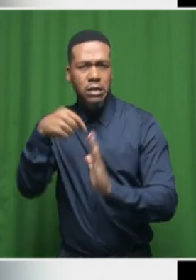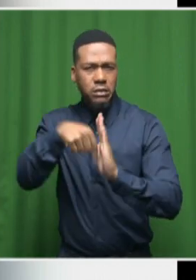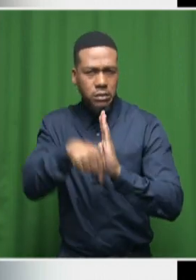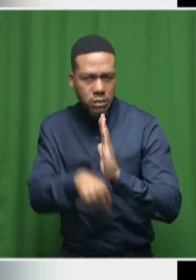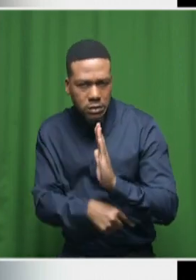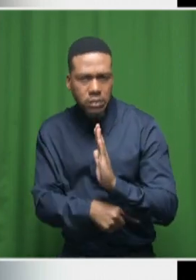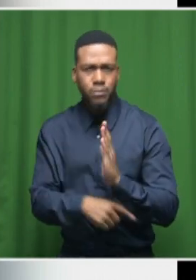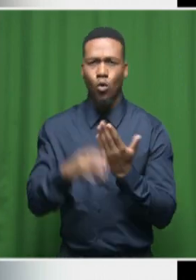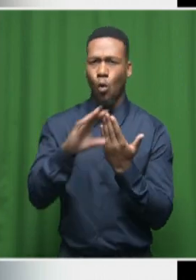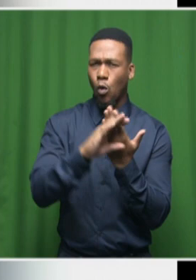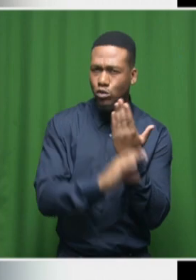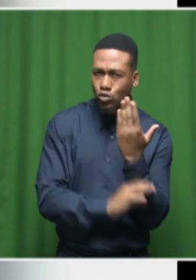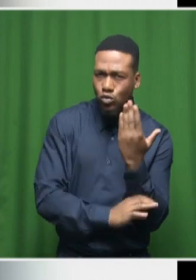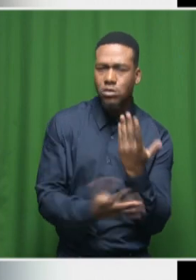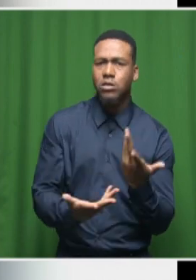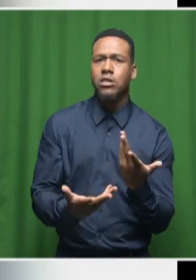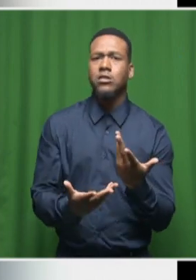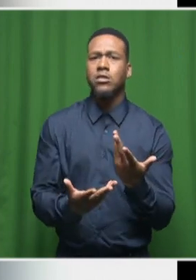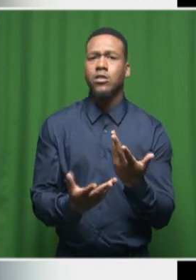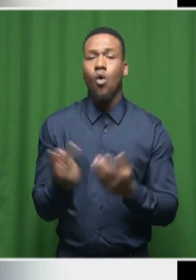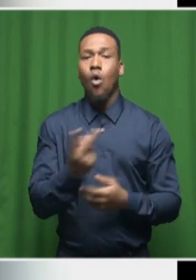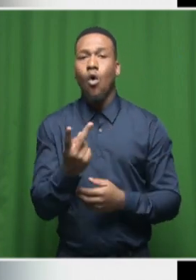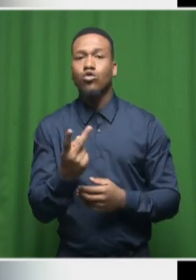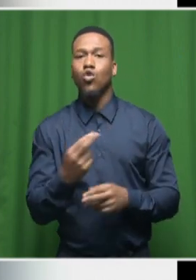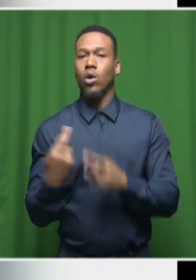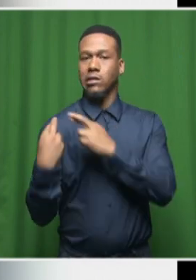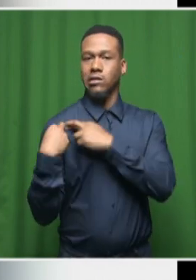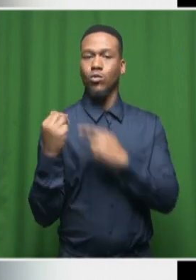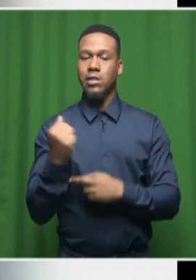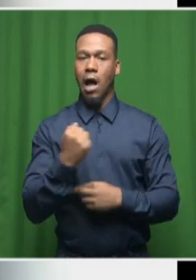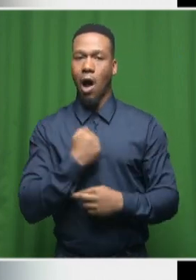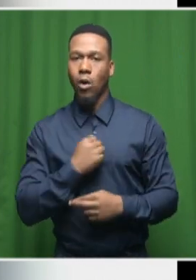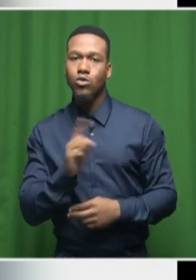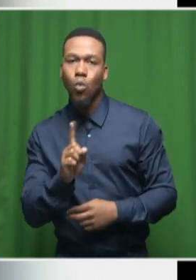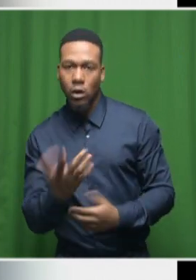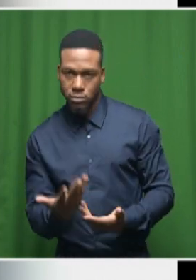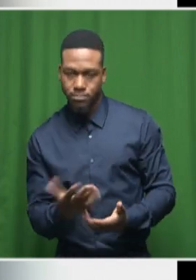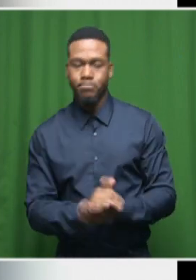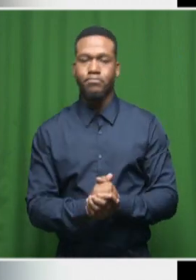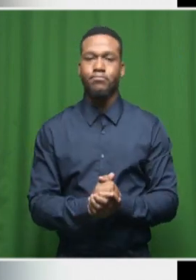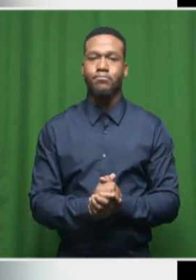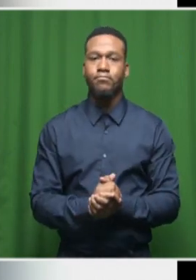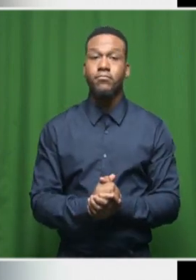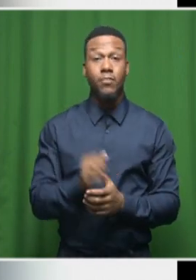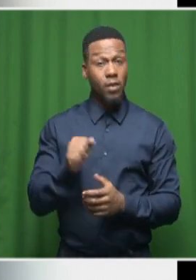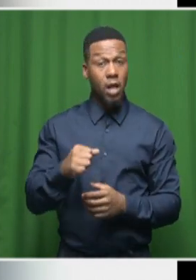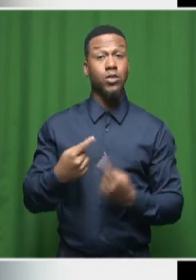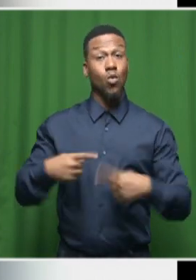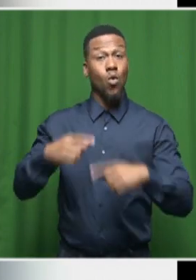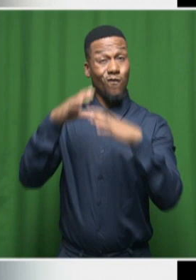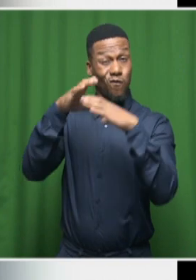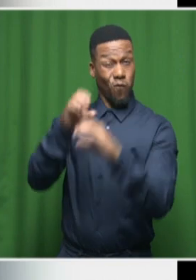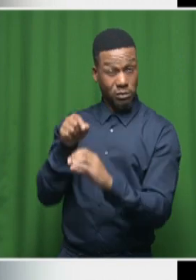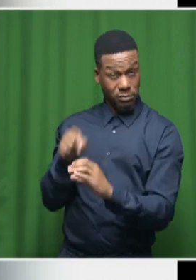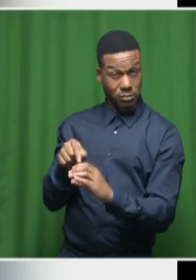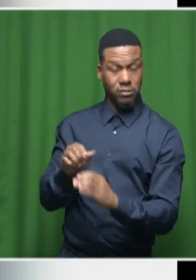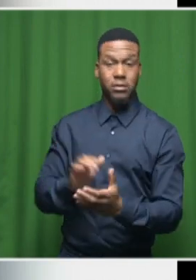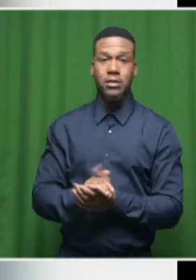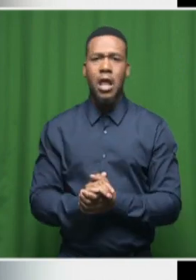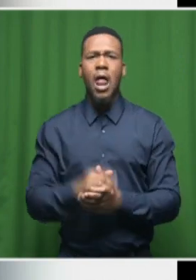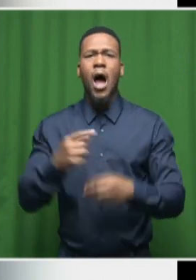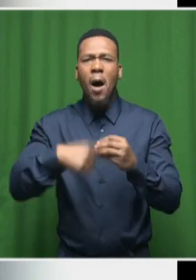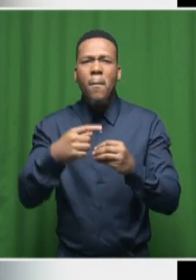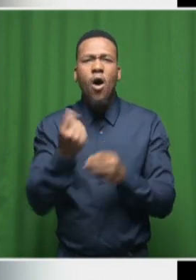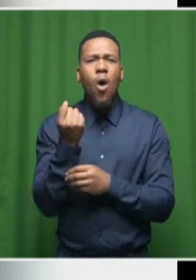constitution, but also what our obligations are and our responsibilities. And I think that's where the focus is more. So it's really about